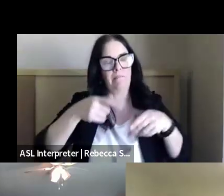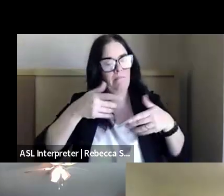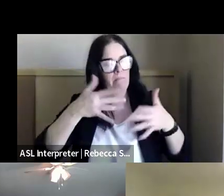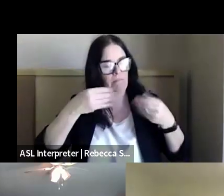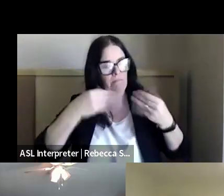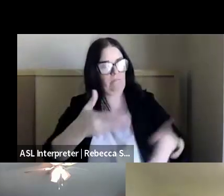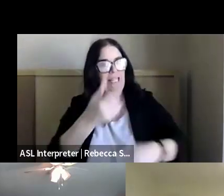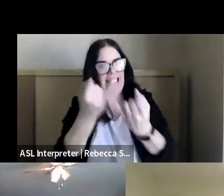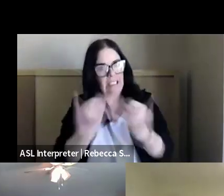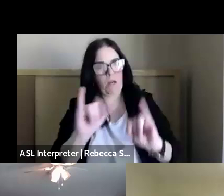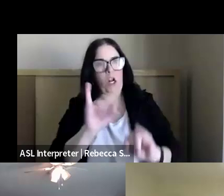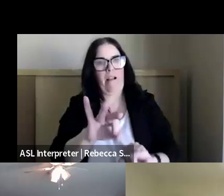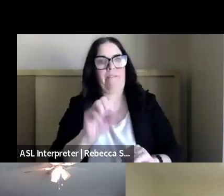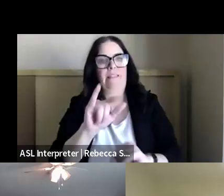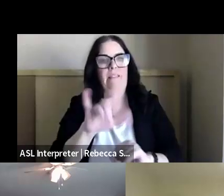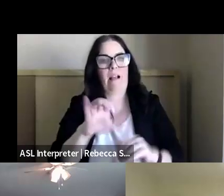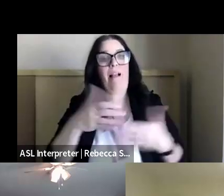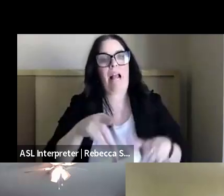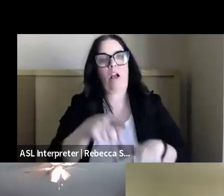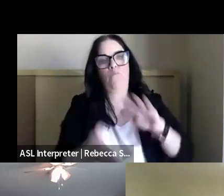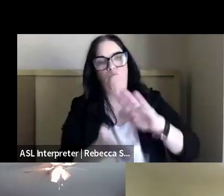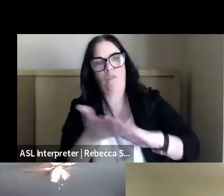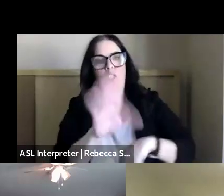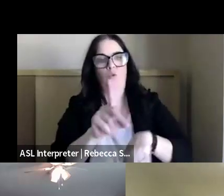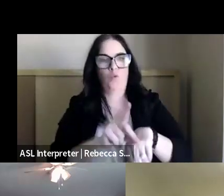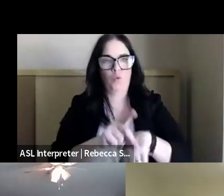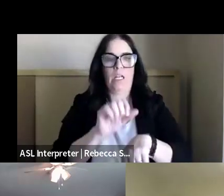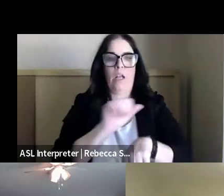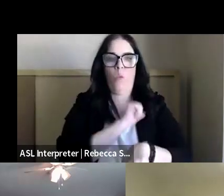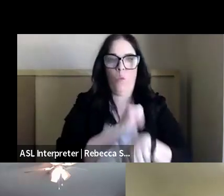silk in fulfilling of its duties, authorities, and responsibilities.